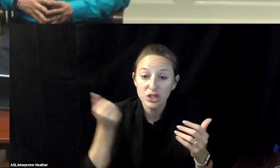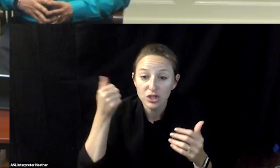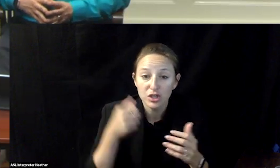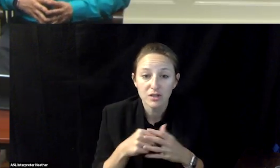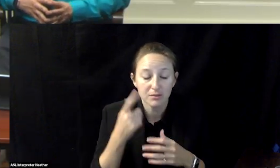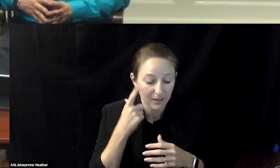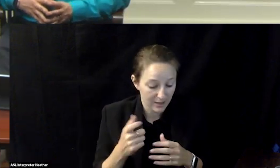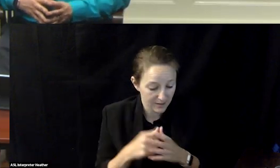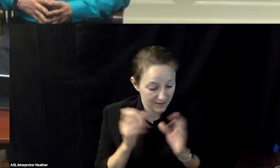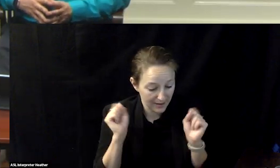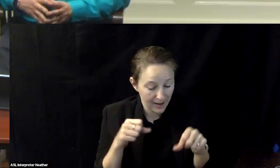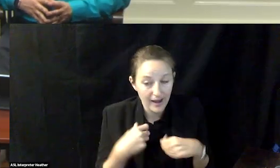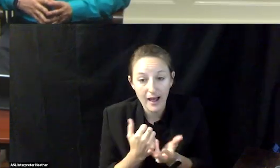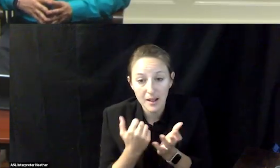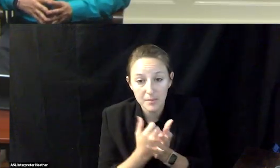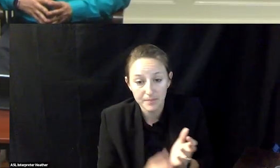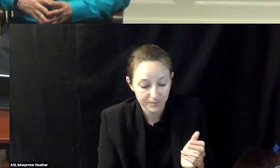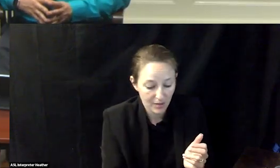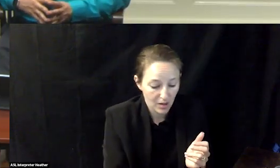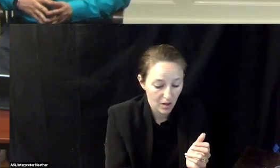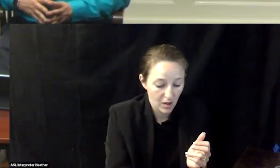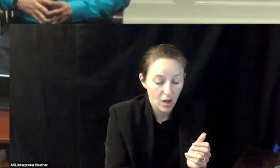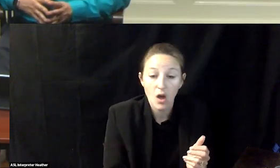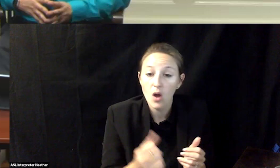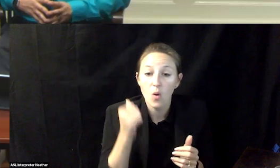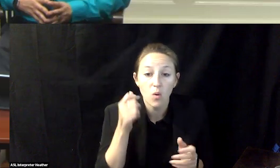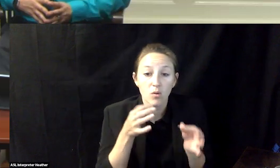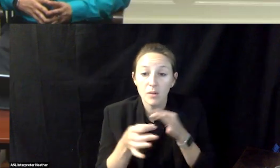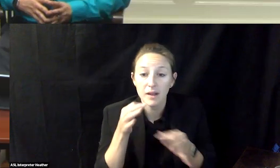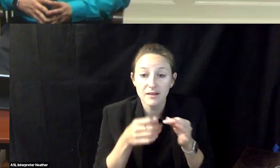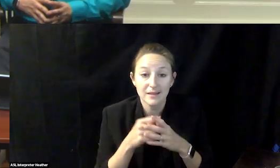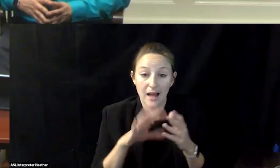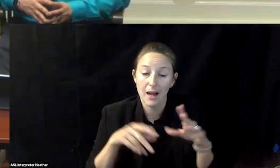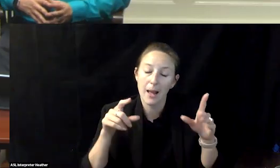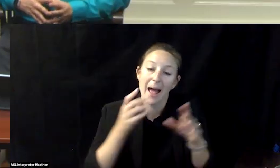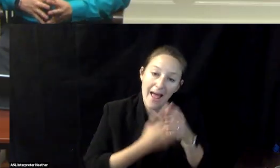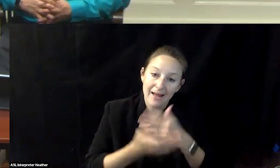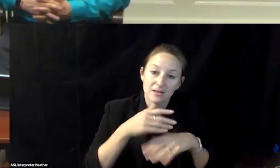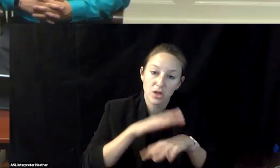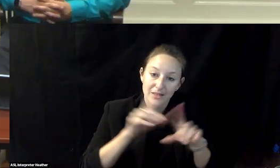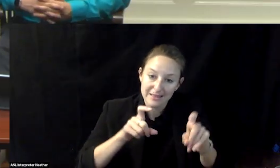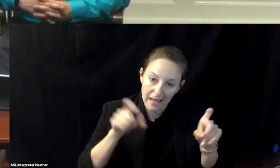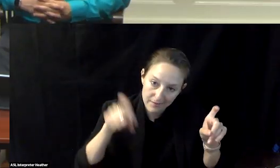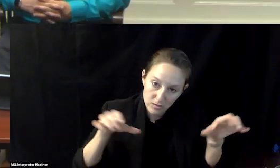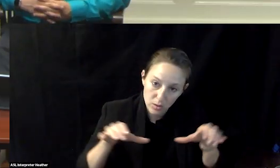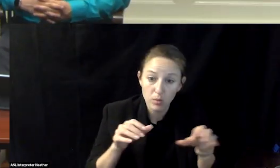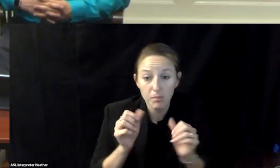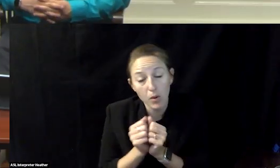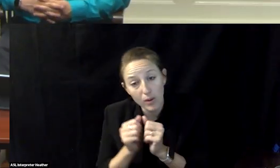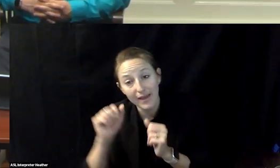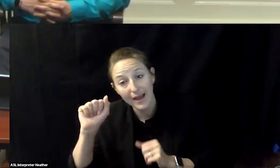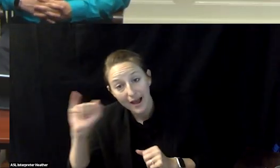will help. That won't replace the manual testing that unfortunately still has to be done. But we'll be hopeful with AI and computer